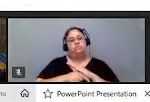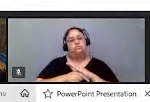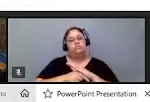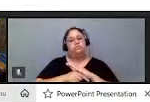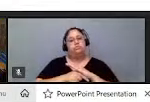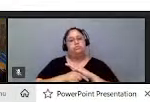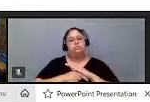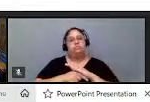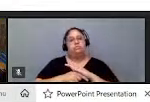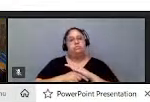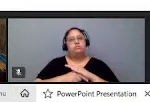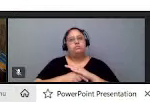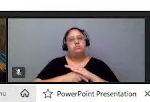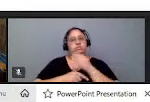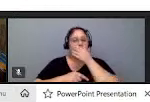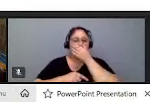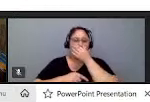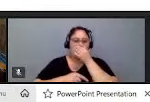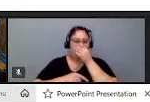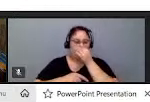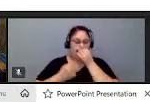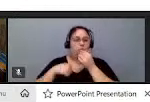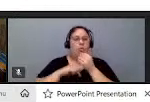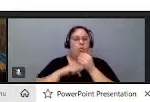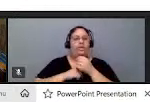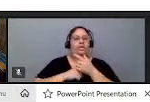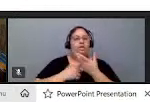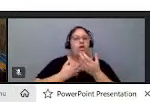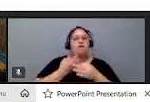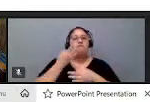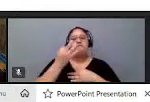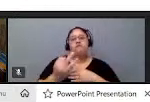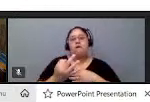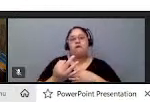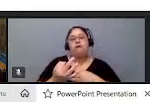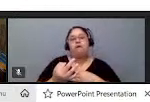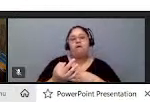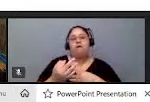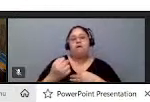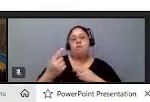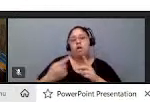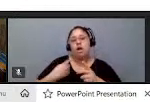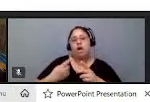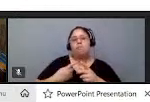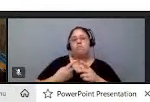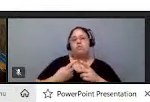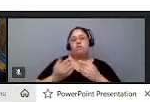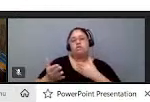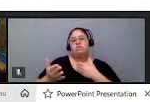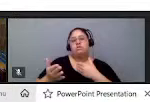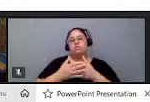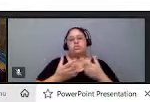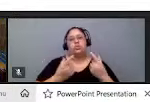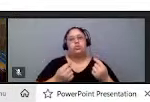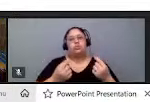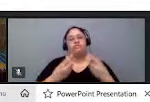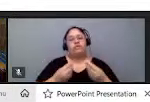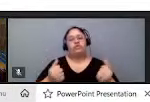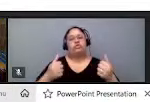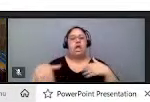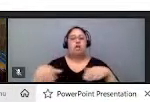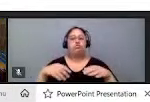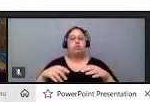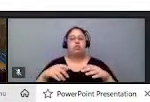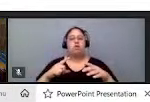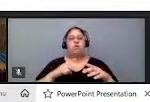been and how far we've come with closing some of the particular actions um in respect to the 8. plan um